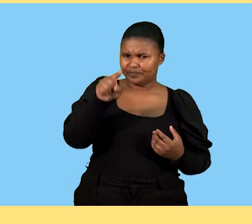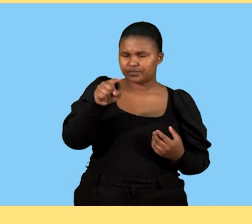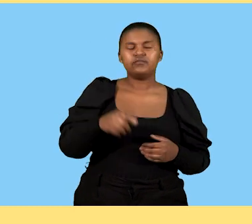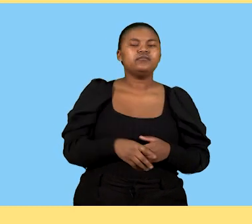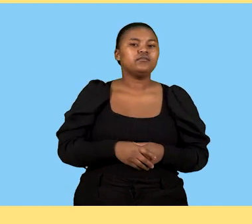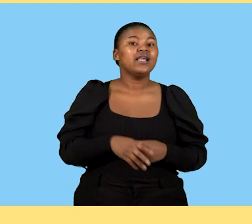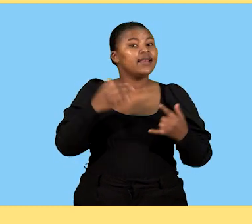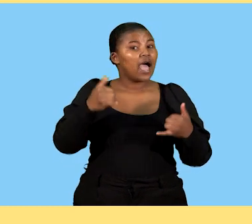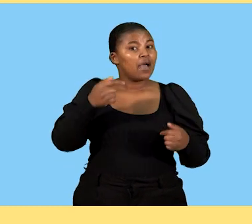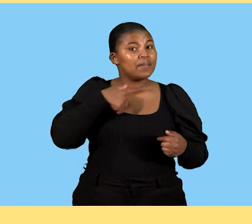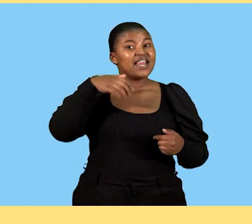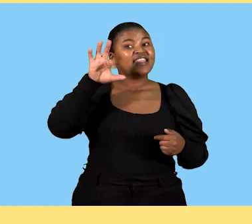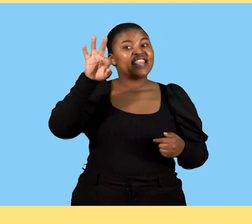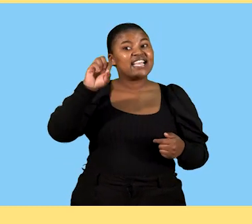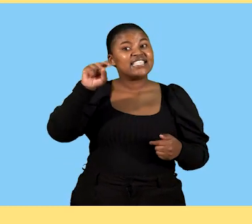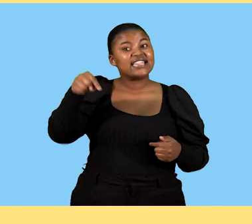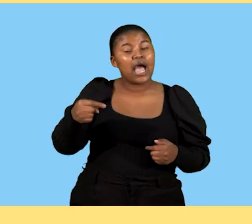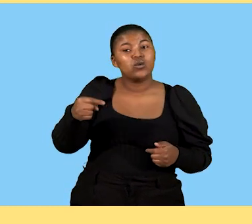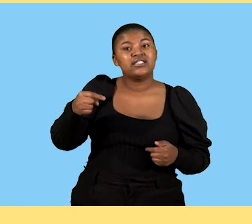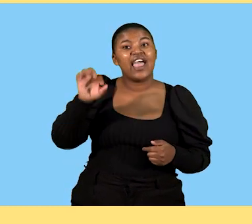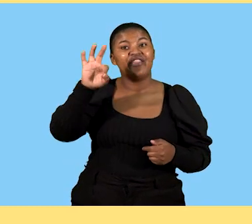57,000. So I then bring my